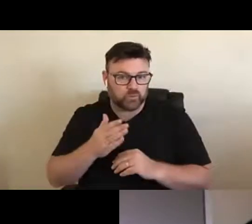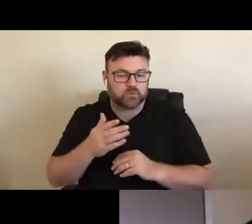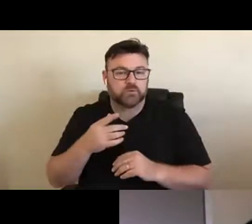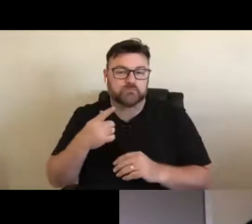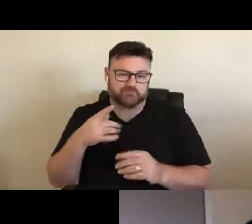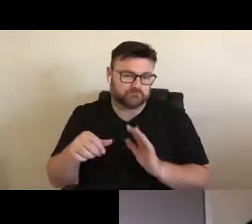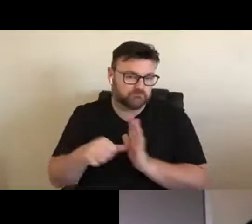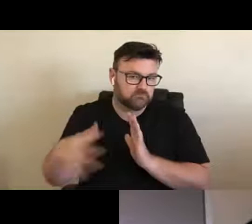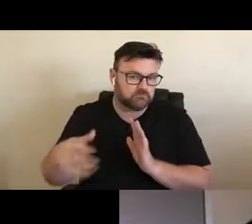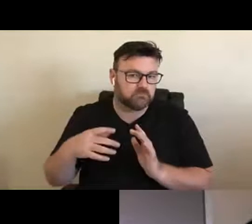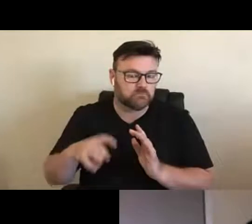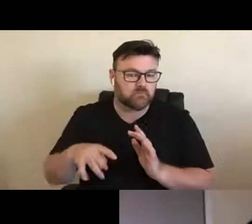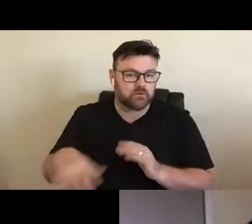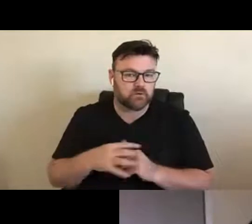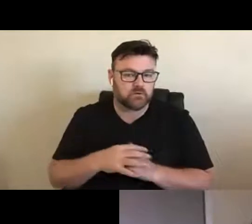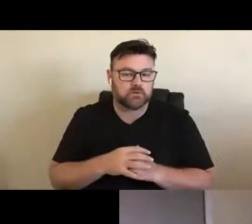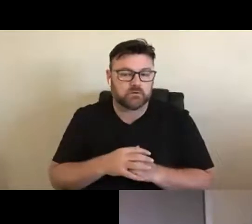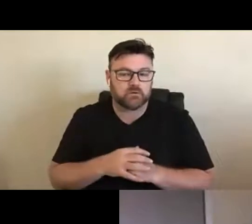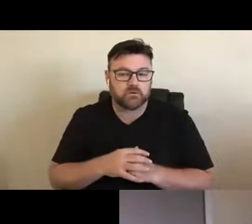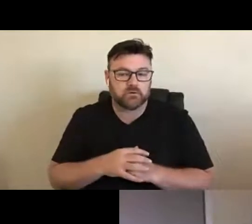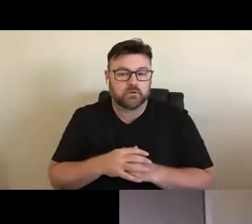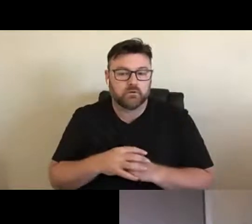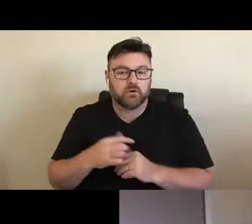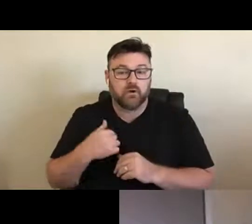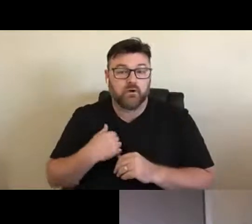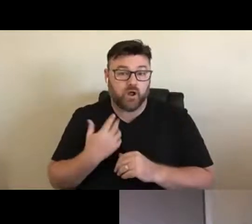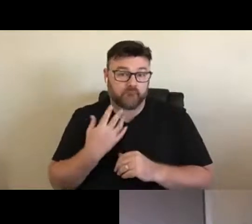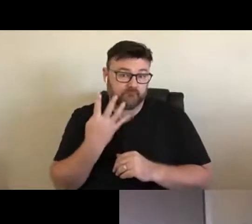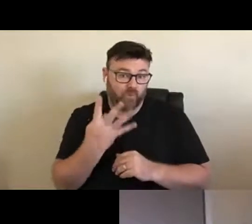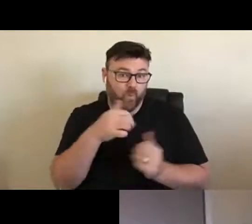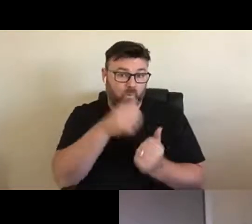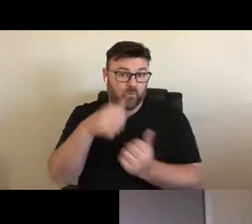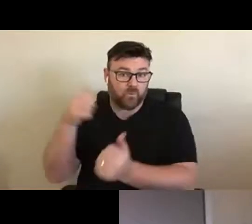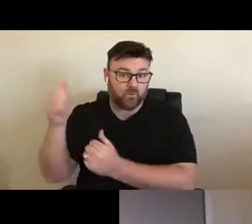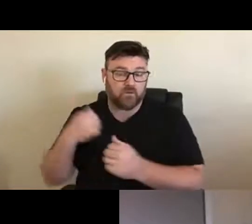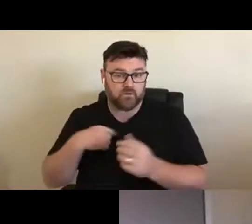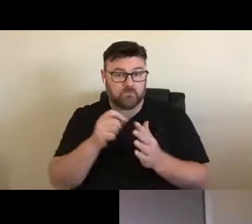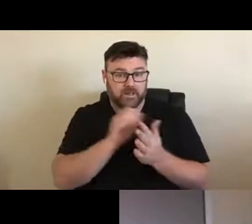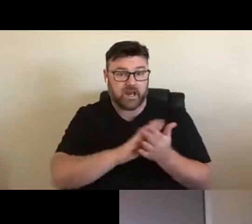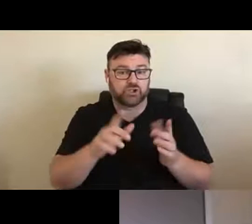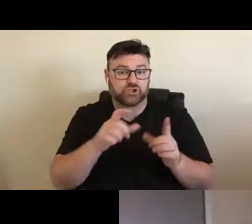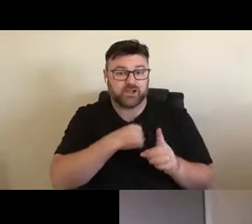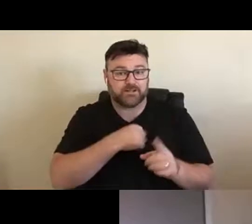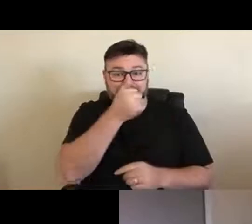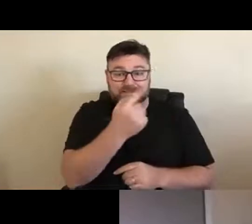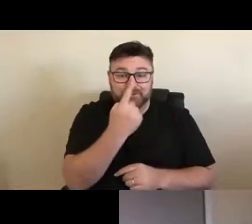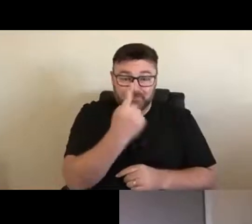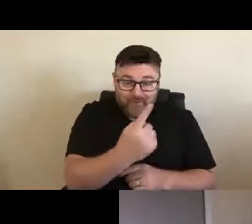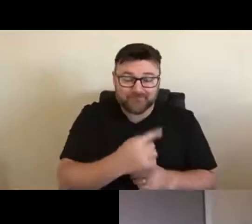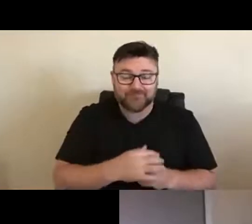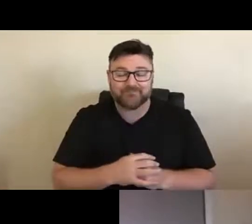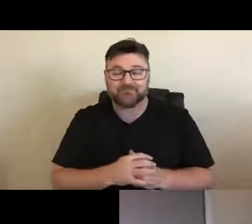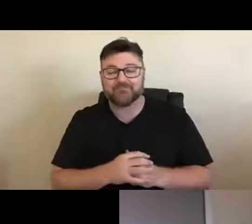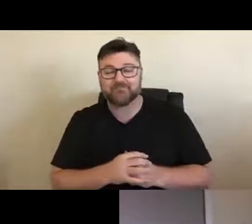money. I've got 4 degrees. I finished my doctorate at 61. And I've only really